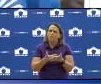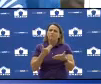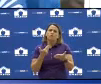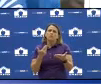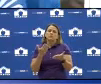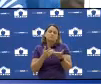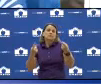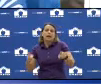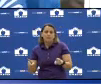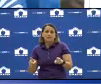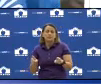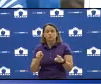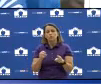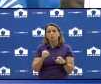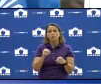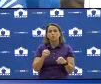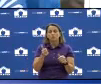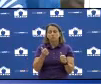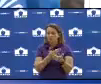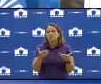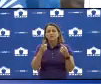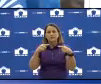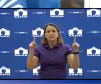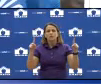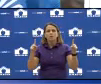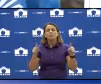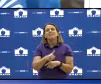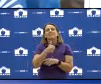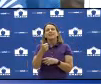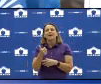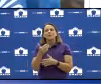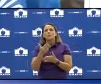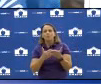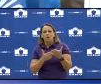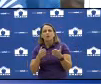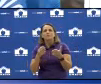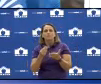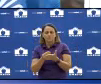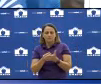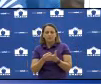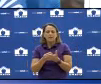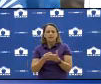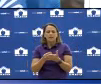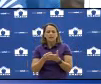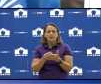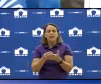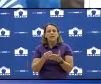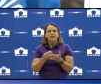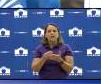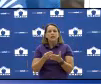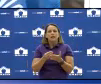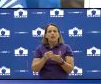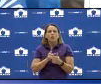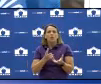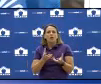be successful. The other half, the 20 million, it's been invested in making sure that every